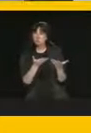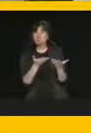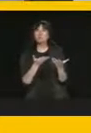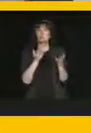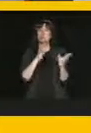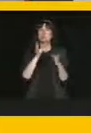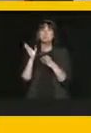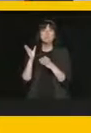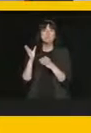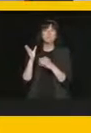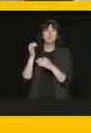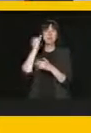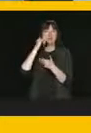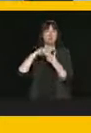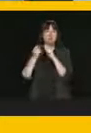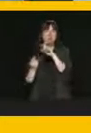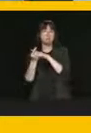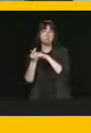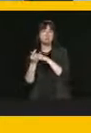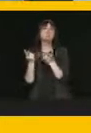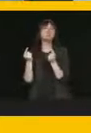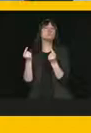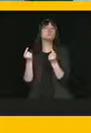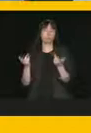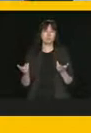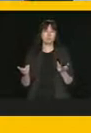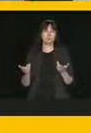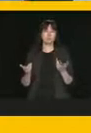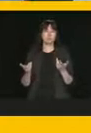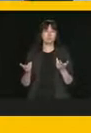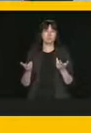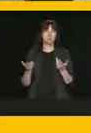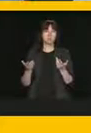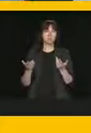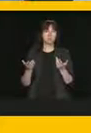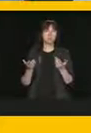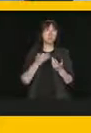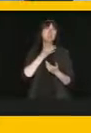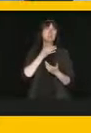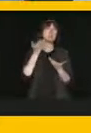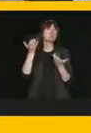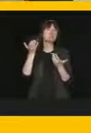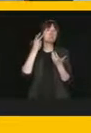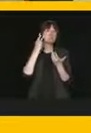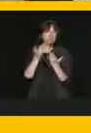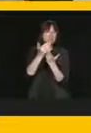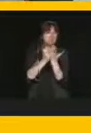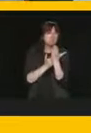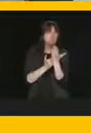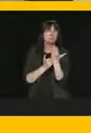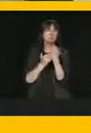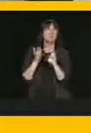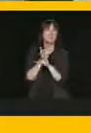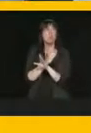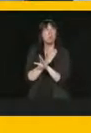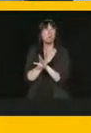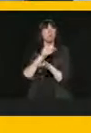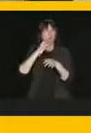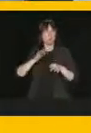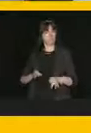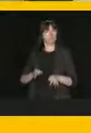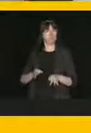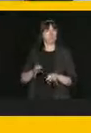And will there be measures that will allow them to respond in the case of a problem? So these are all questions we'll have to have answers to